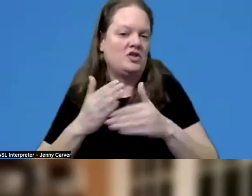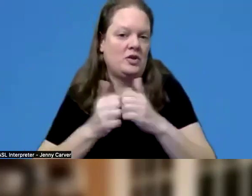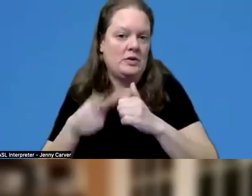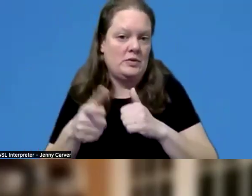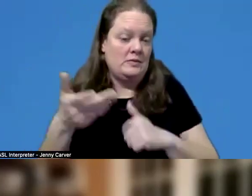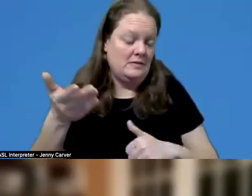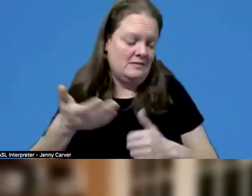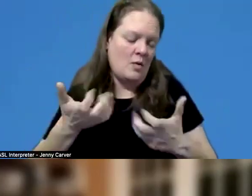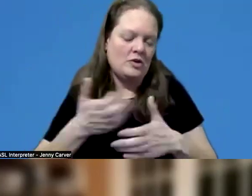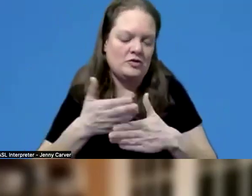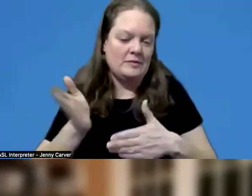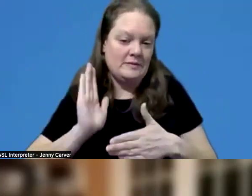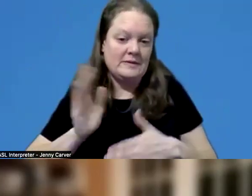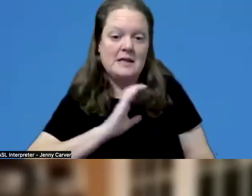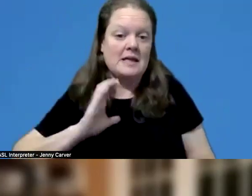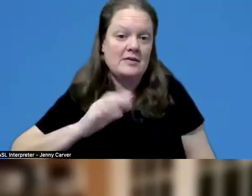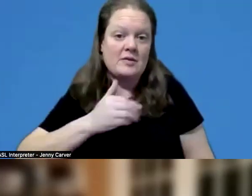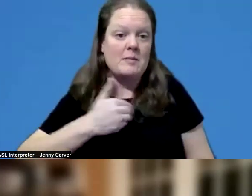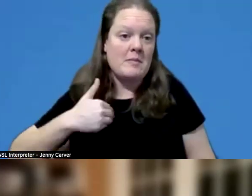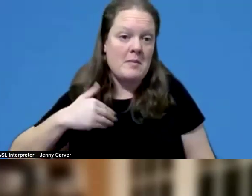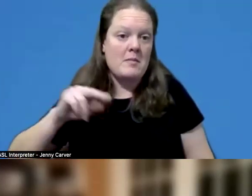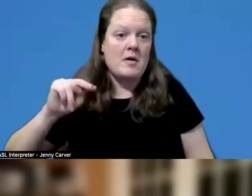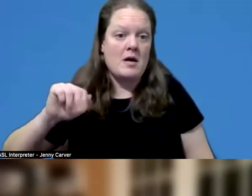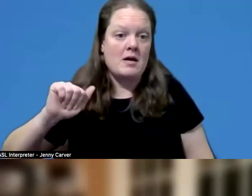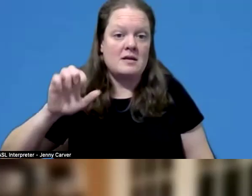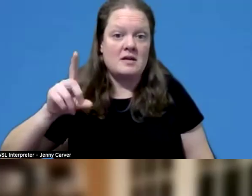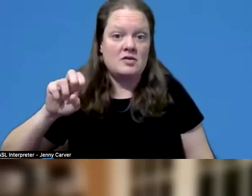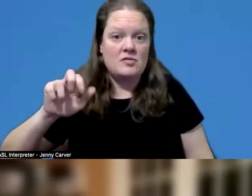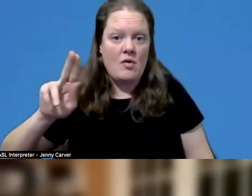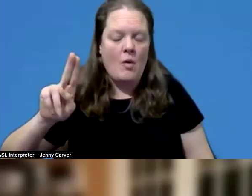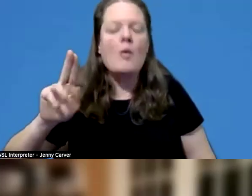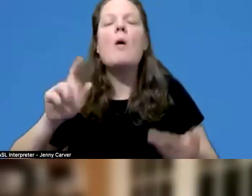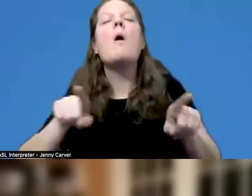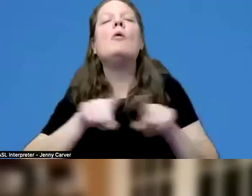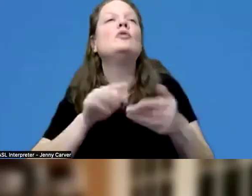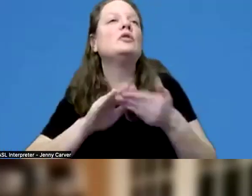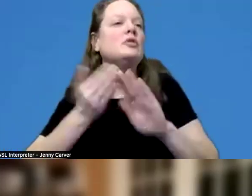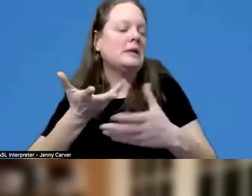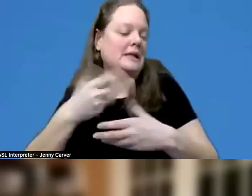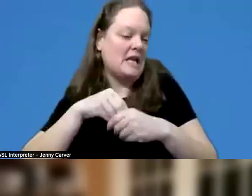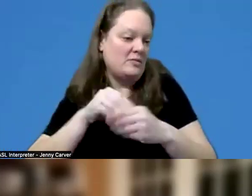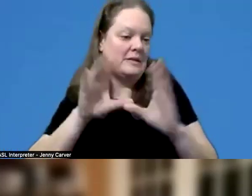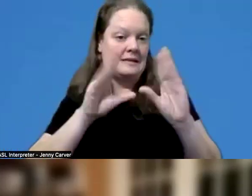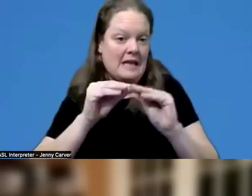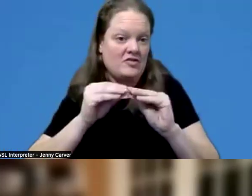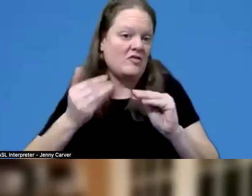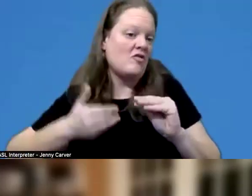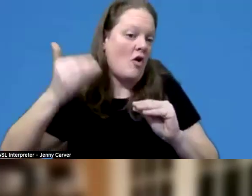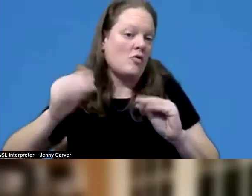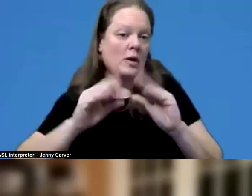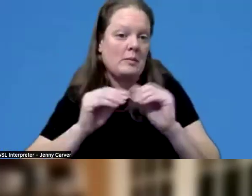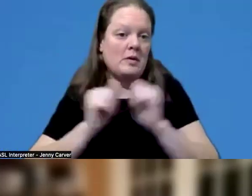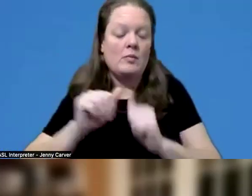earlier is Councilmember Nadeau also has community engagement sessions and ongoing meetings with